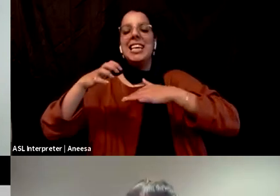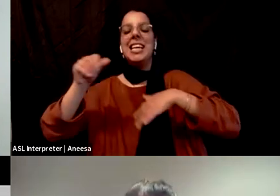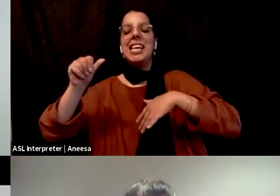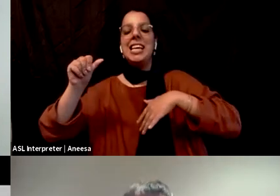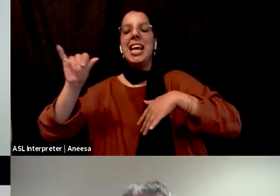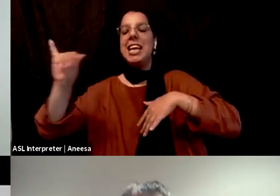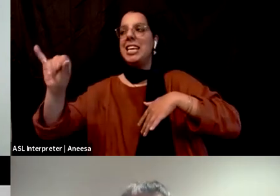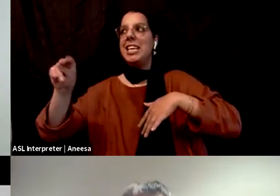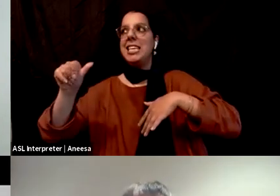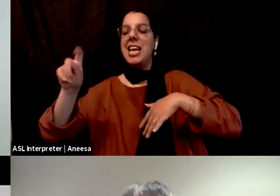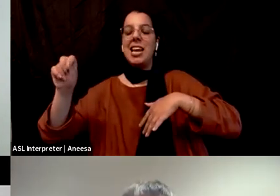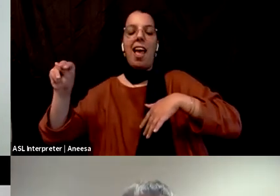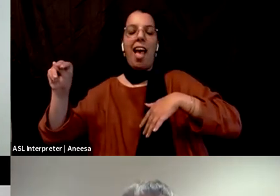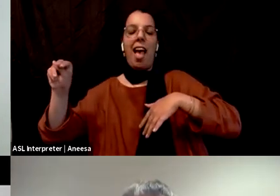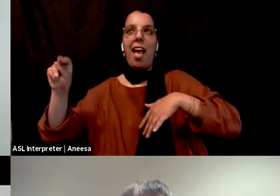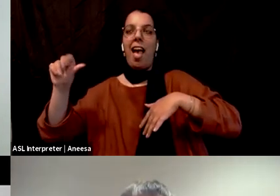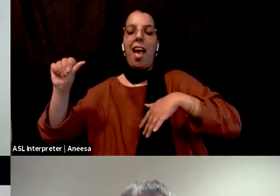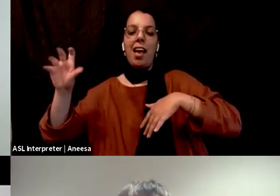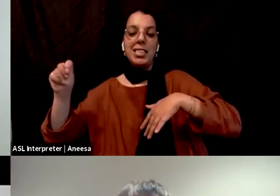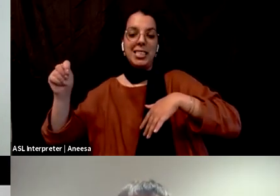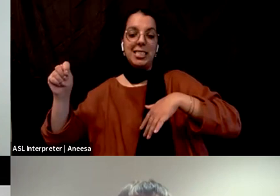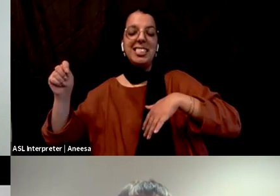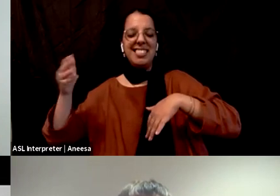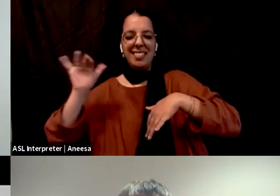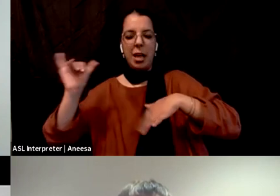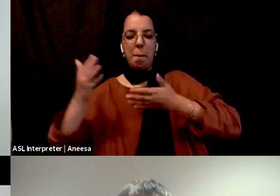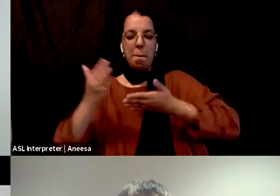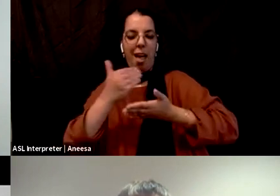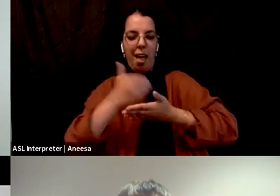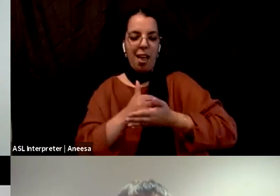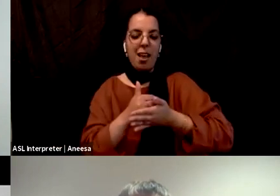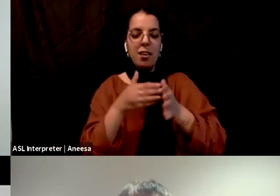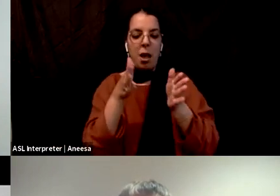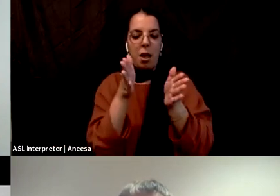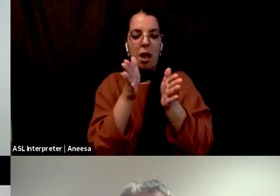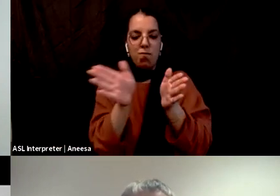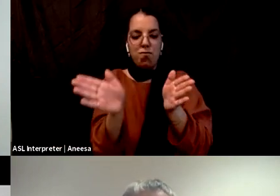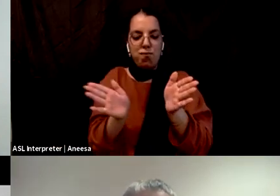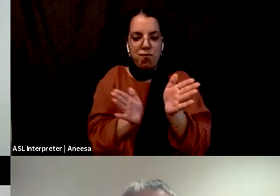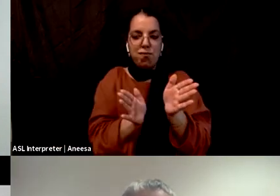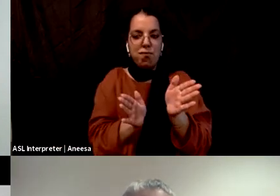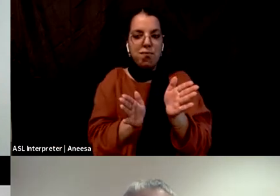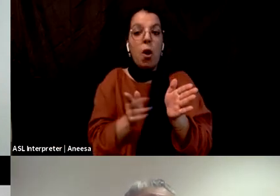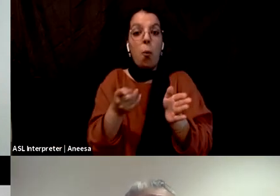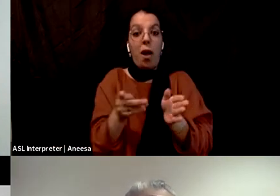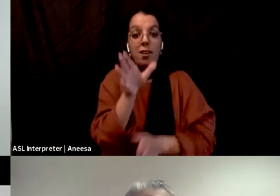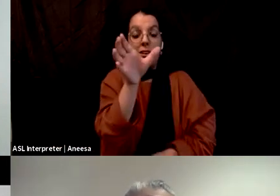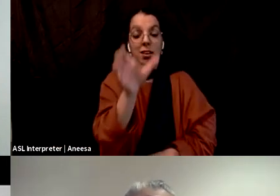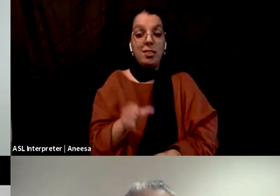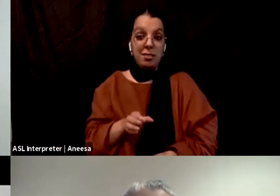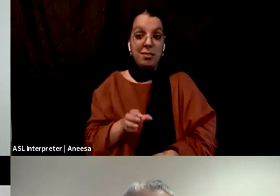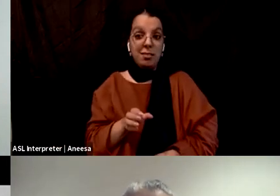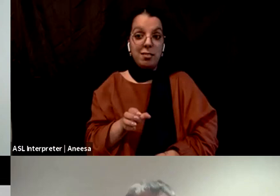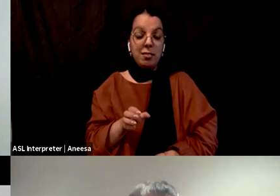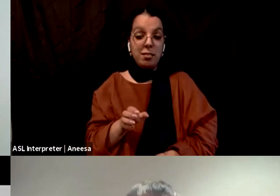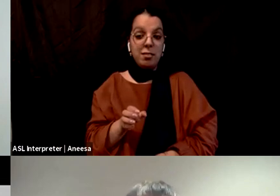different pieces. And one of the major pieces of the Indian Act are provisions relating to the management